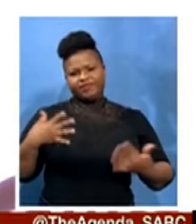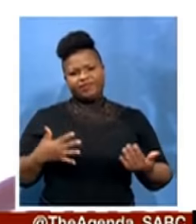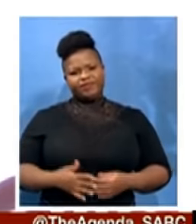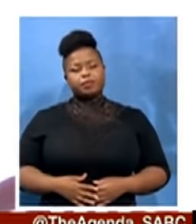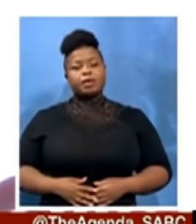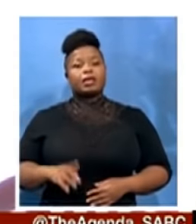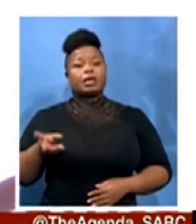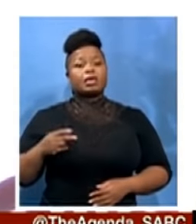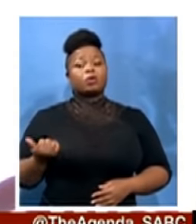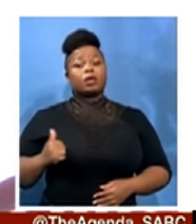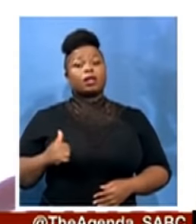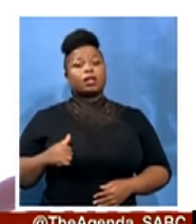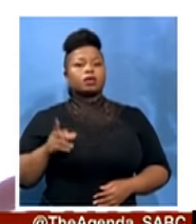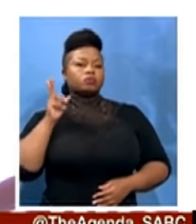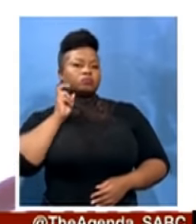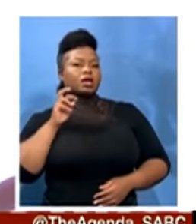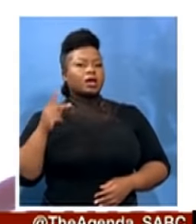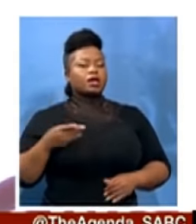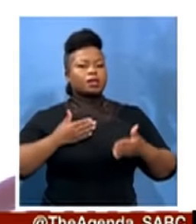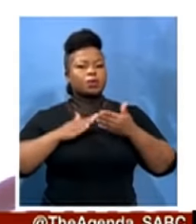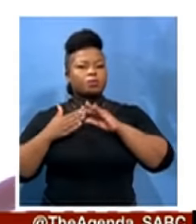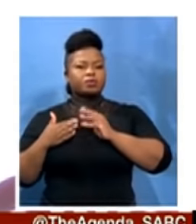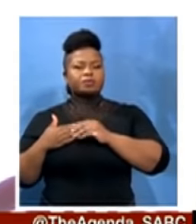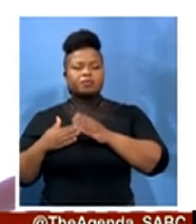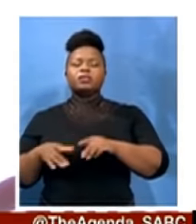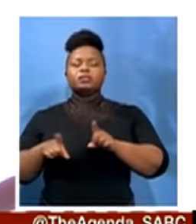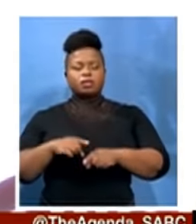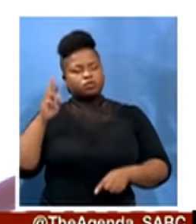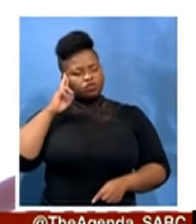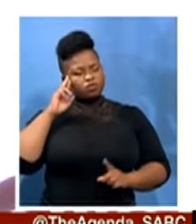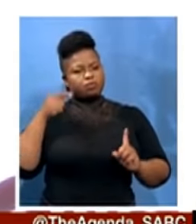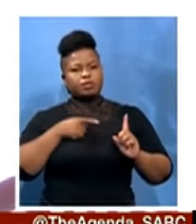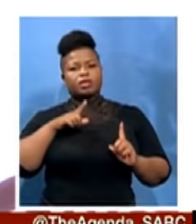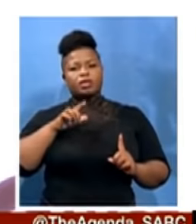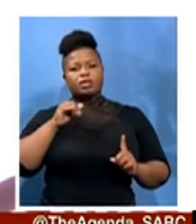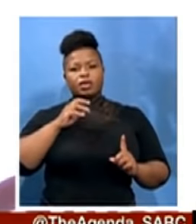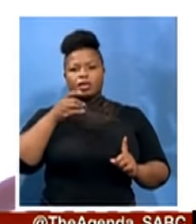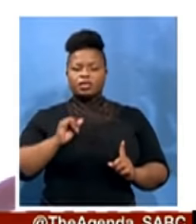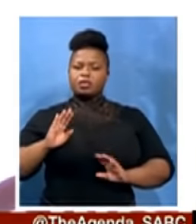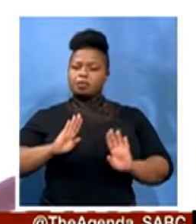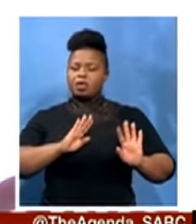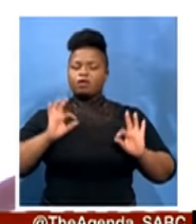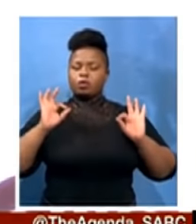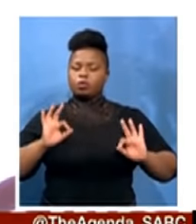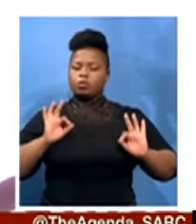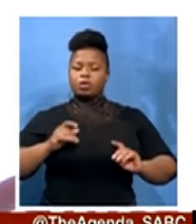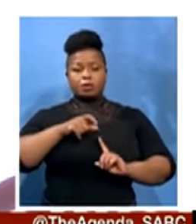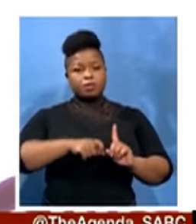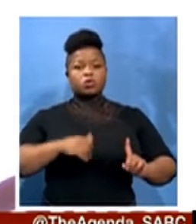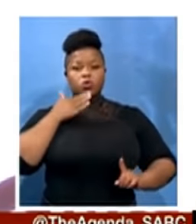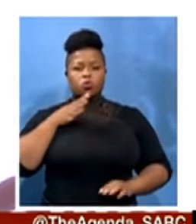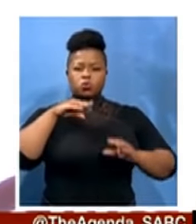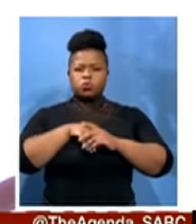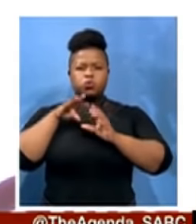community members who also remember Lindani as a well-behaved kind of person, was active in things that were being done here in the